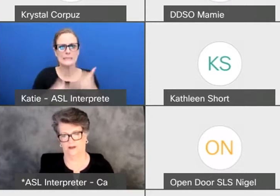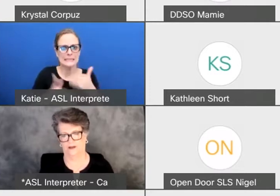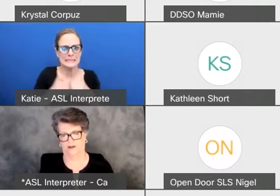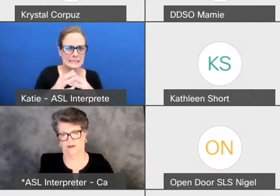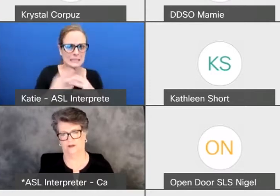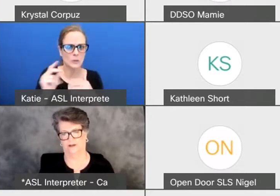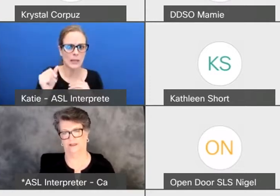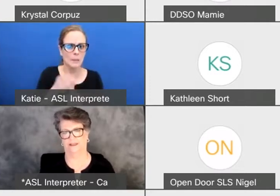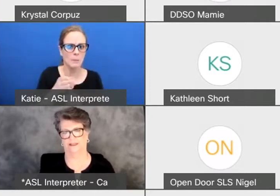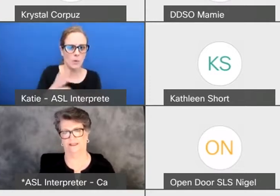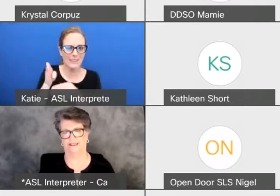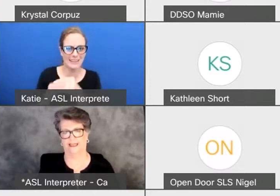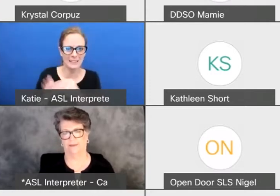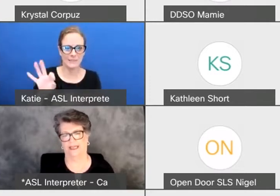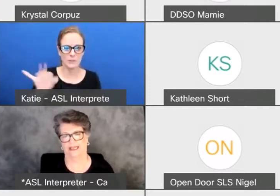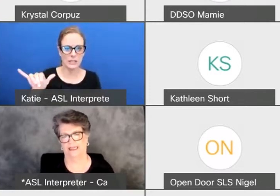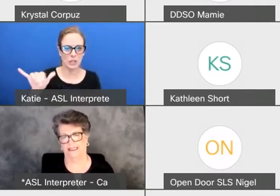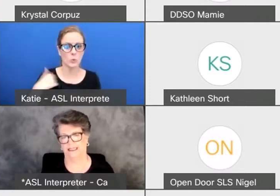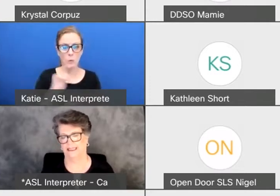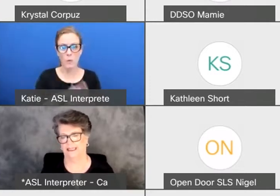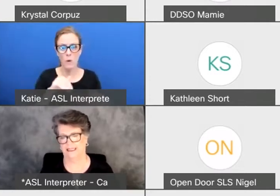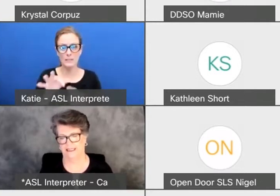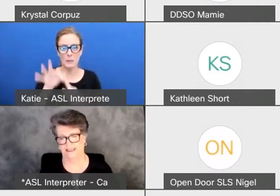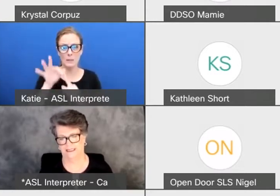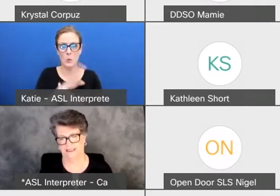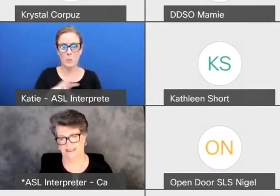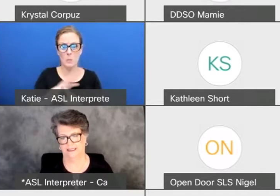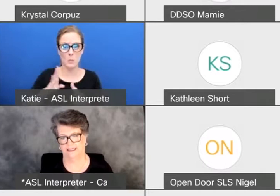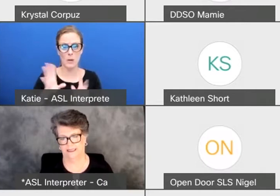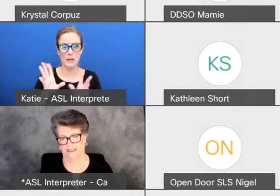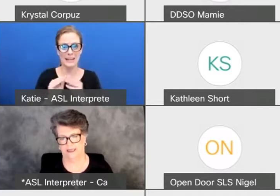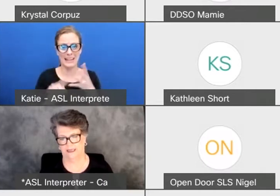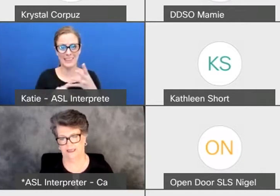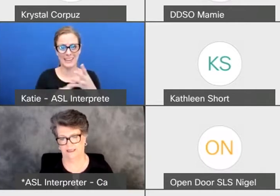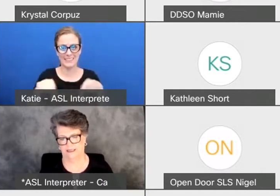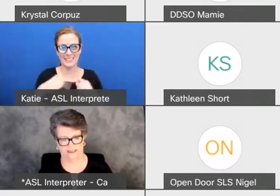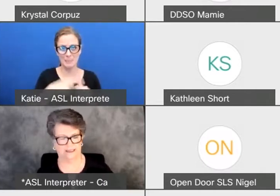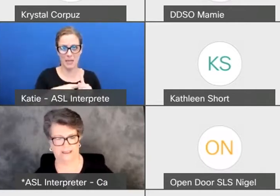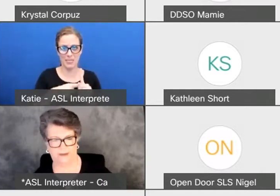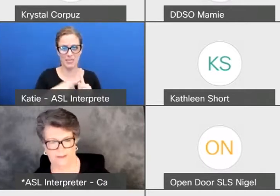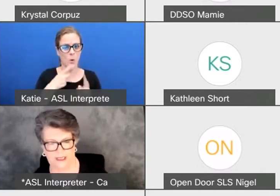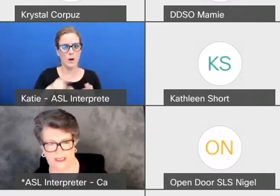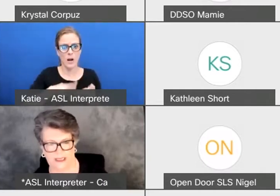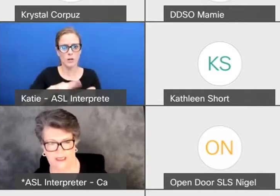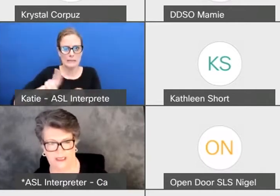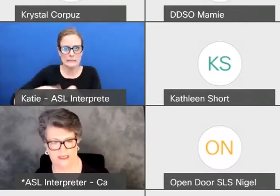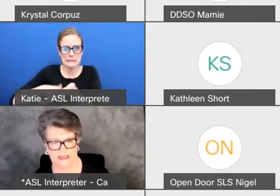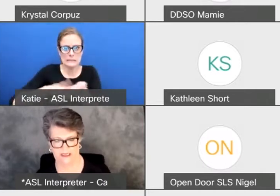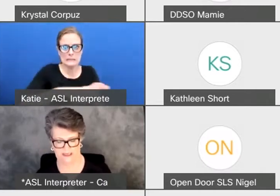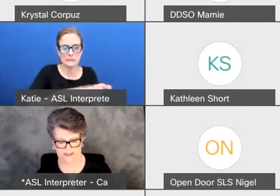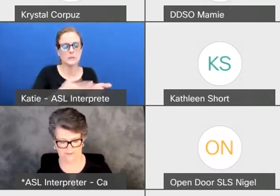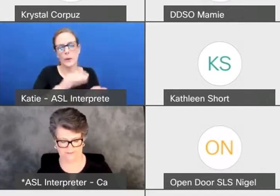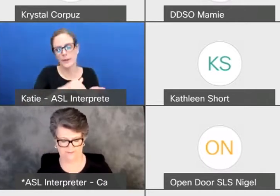before the end. I think we're doing like a special board meeting like at the very end of this month to get all these contracts signed. So again, very good. Thank you very